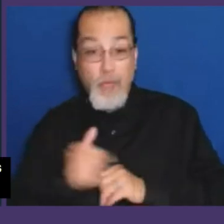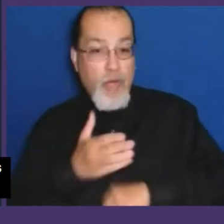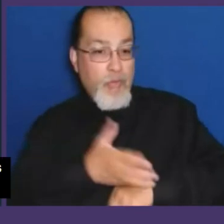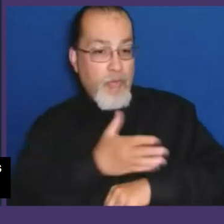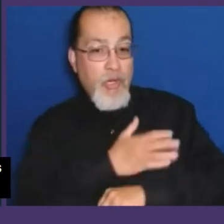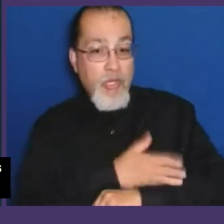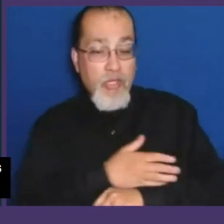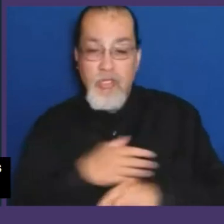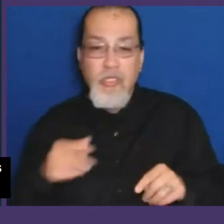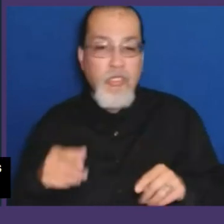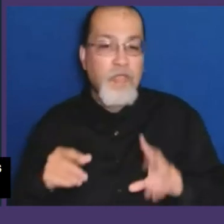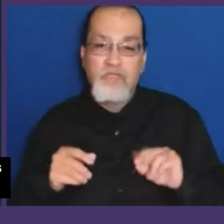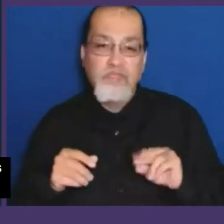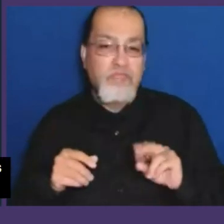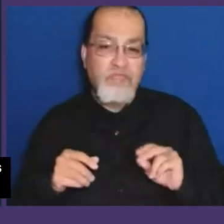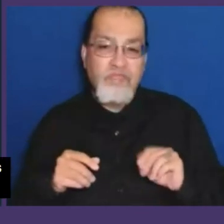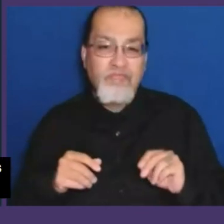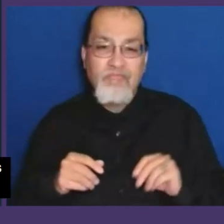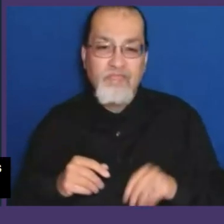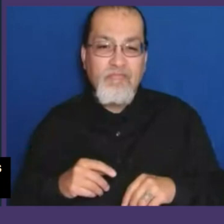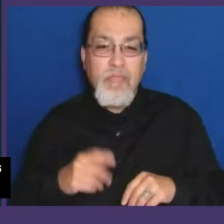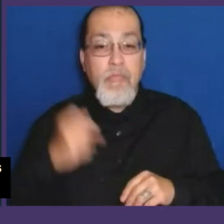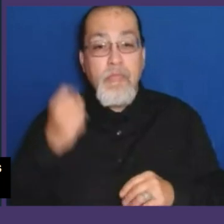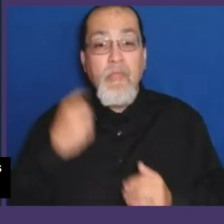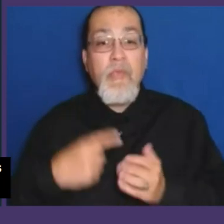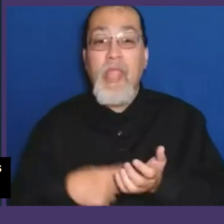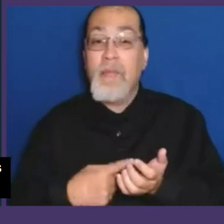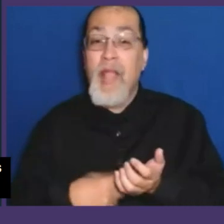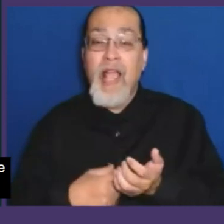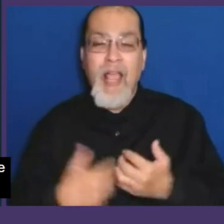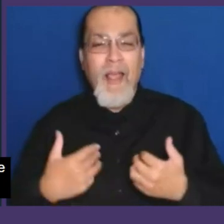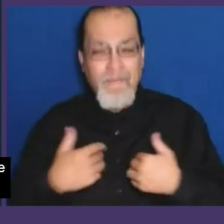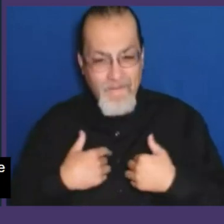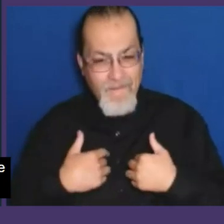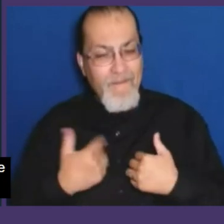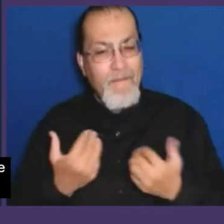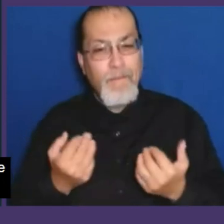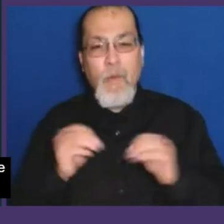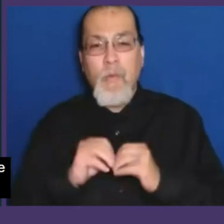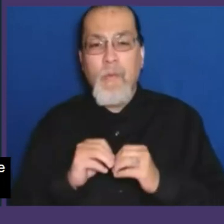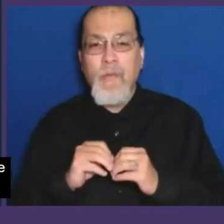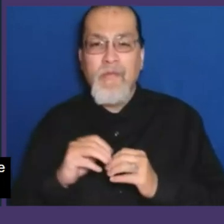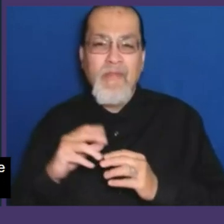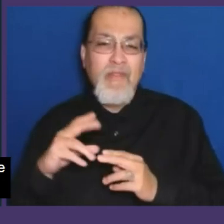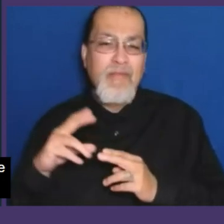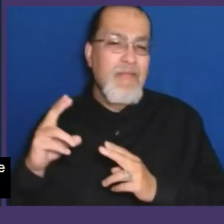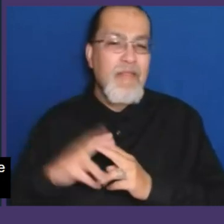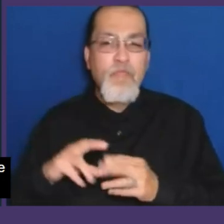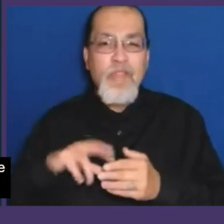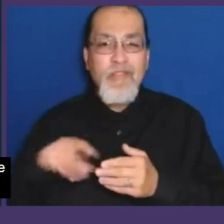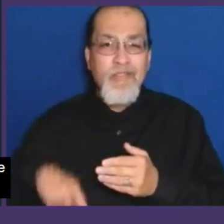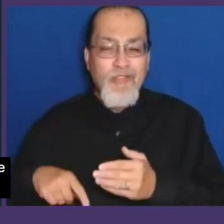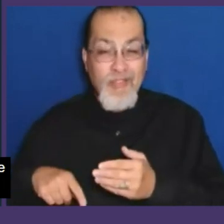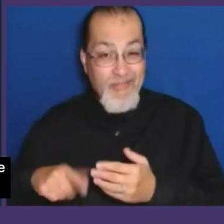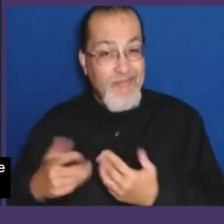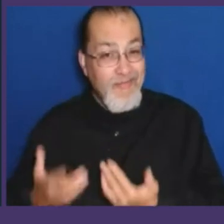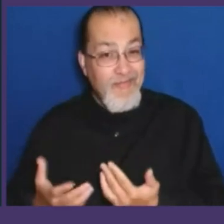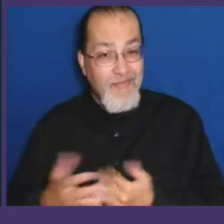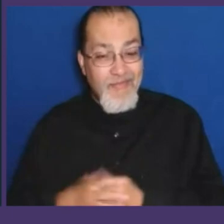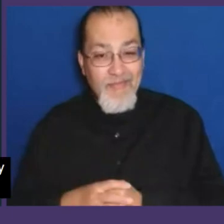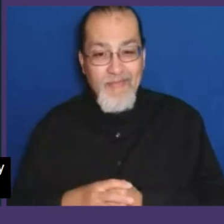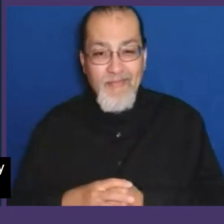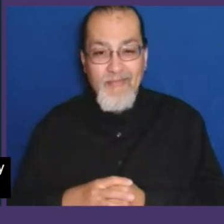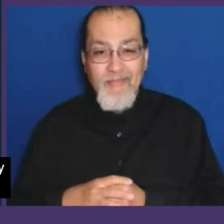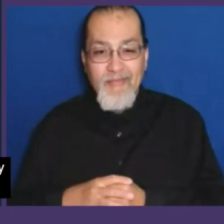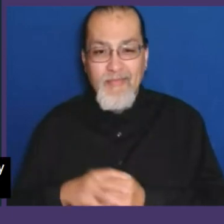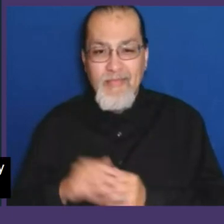more peaky results. They can output lower variations, they can output samples with lower variation than the base model. So